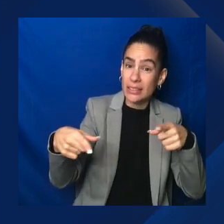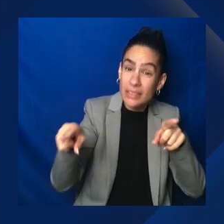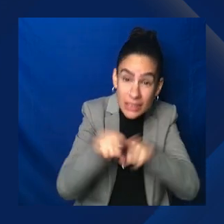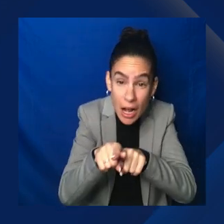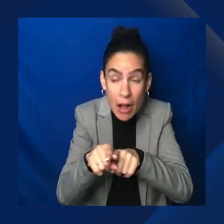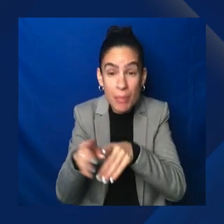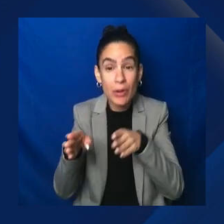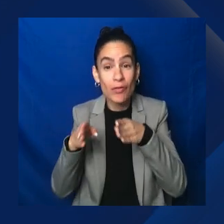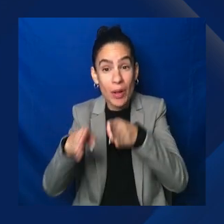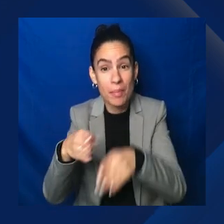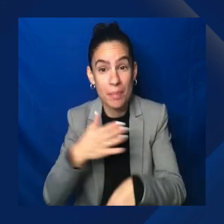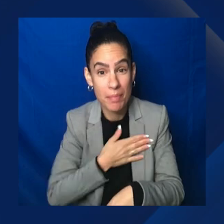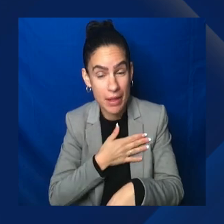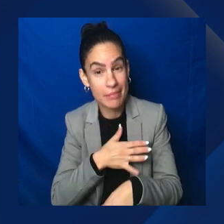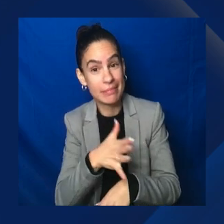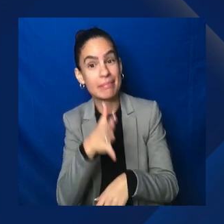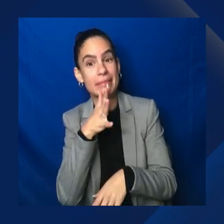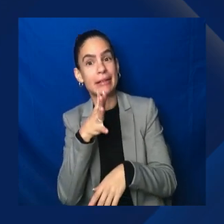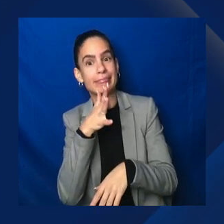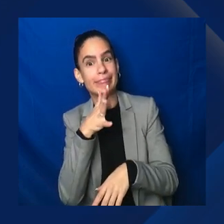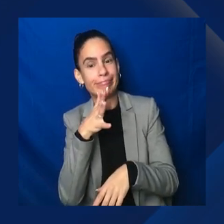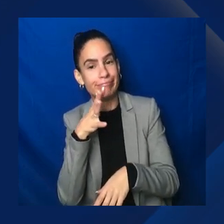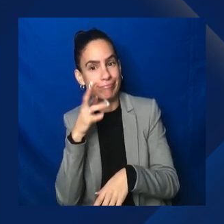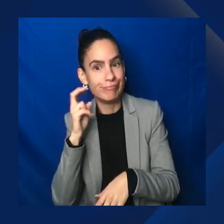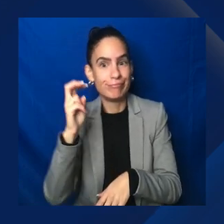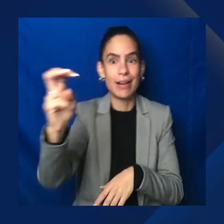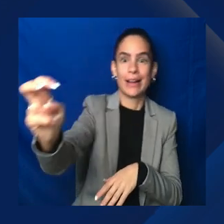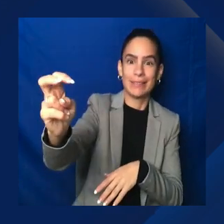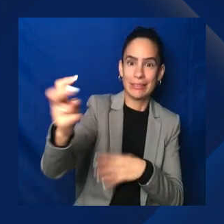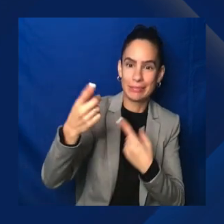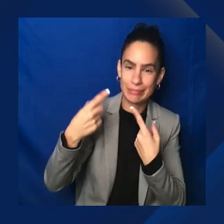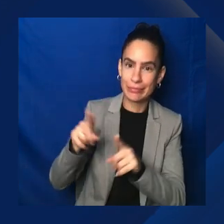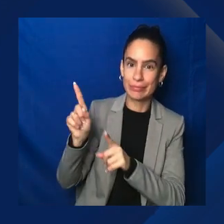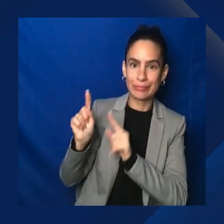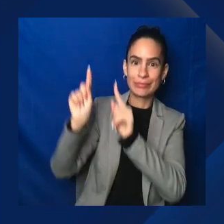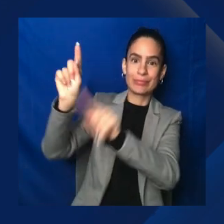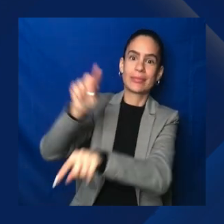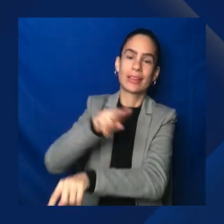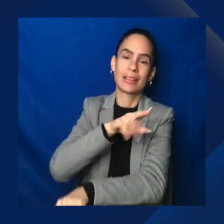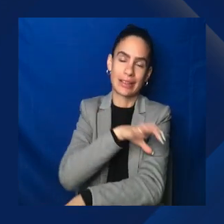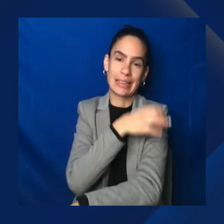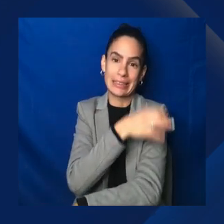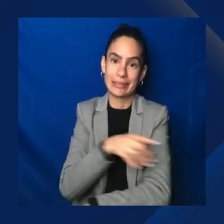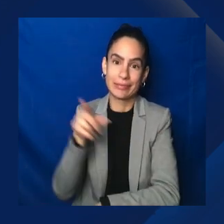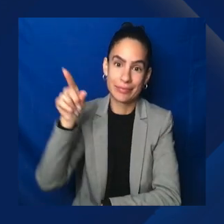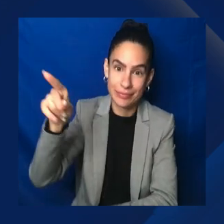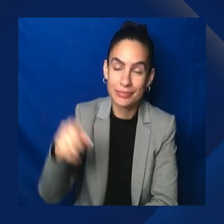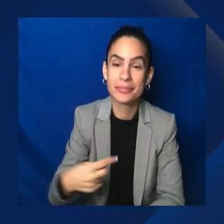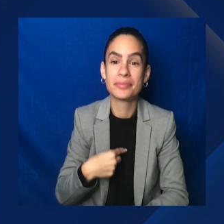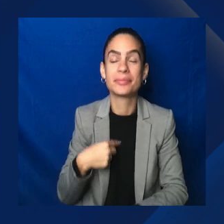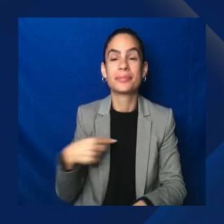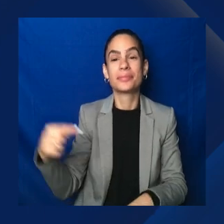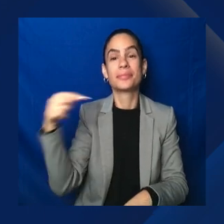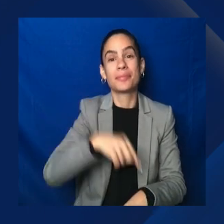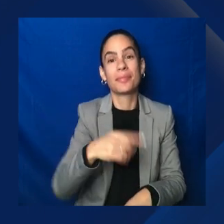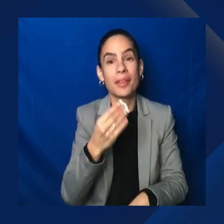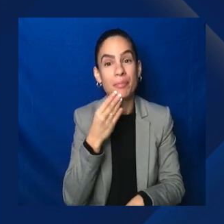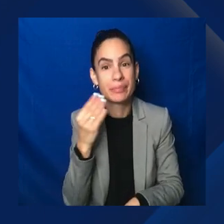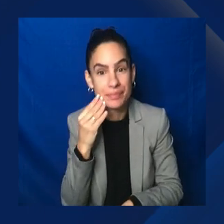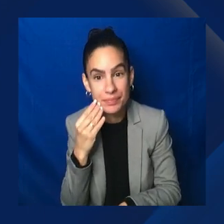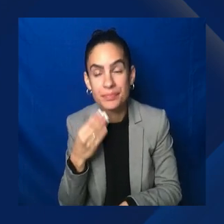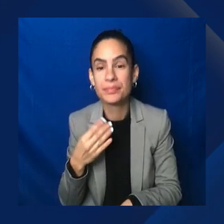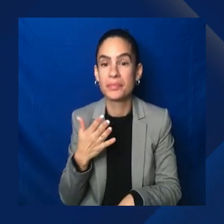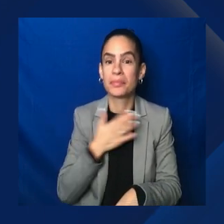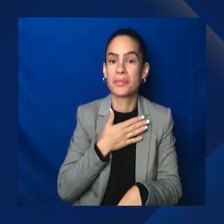me. And when I returned home, you know, I returned home to a cold home. We heat our homes with